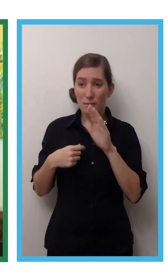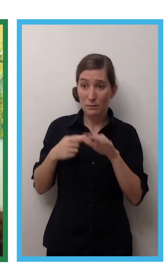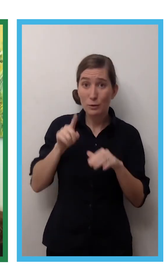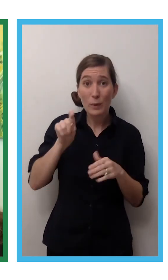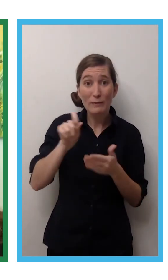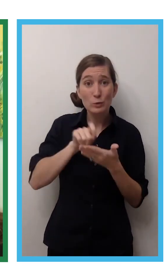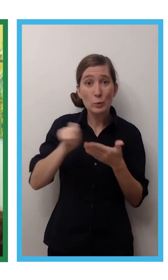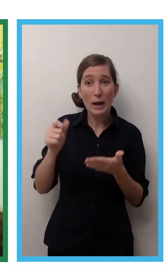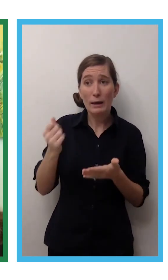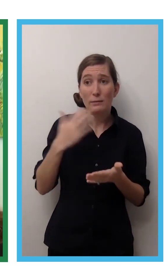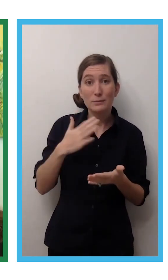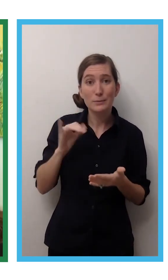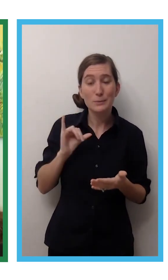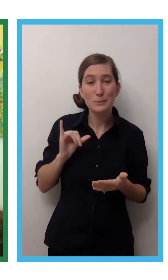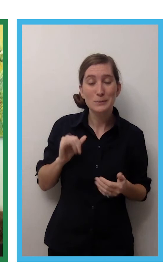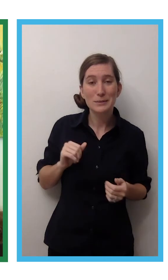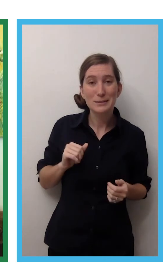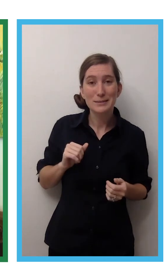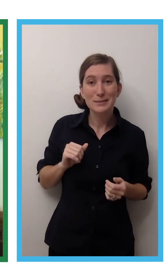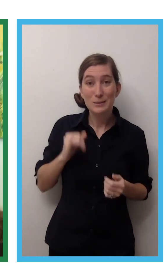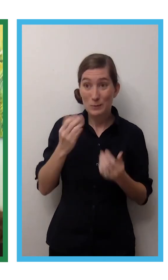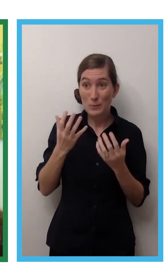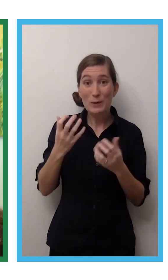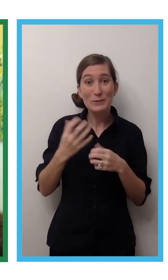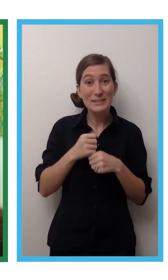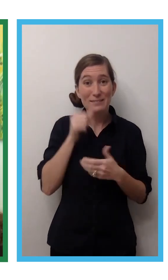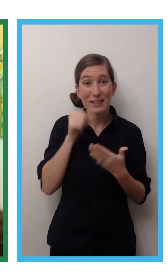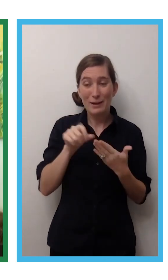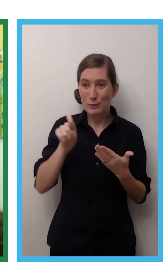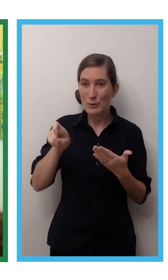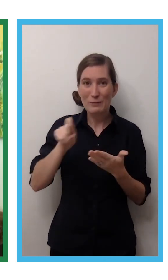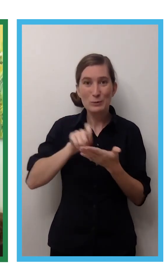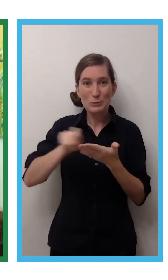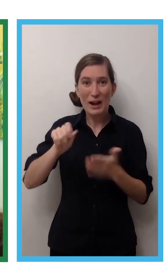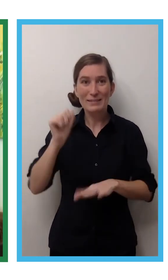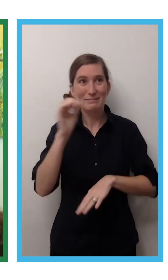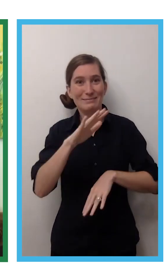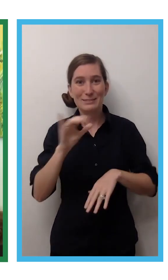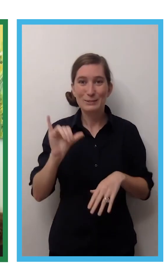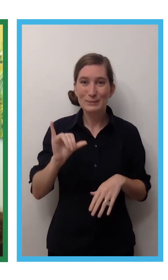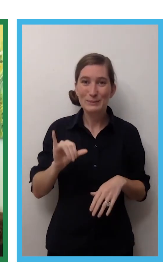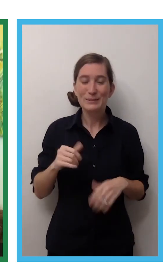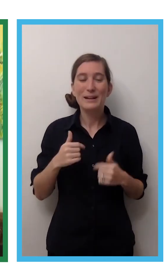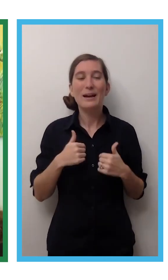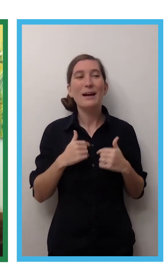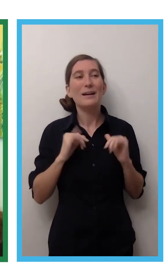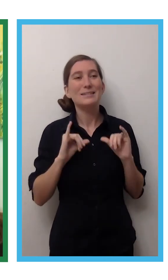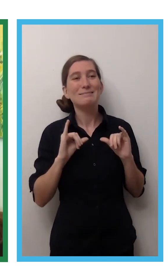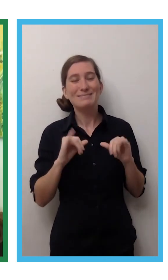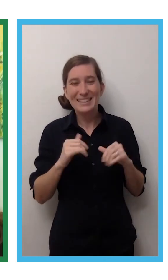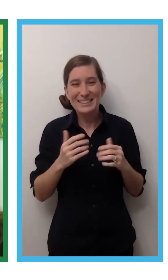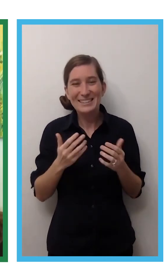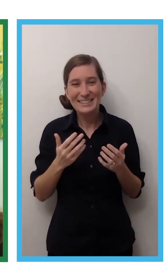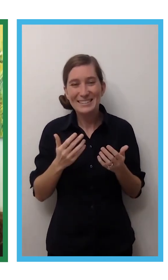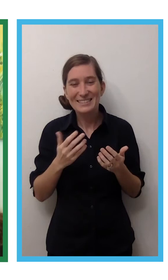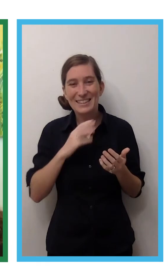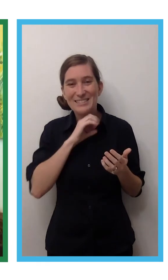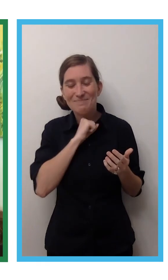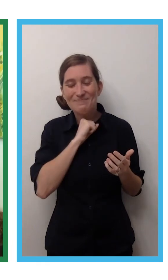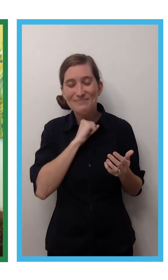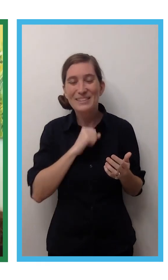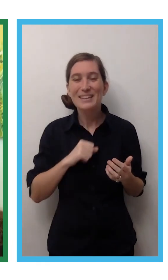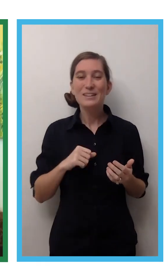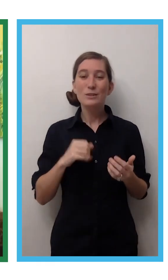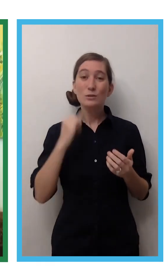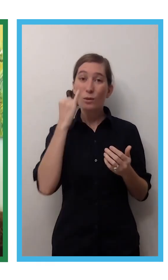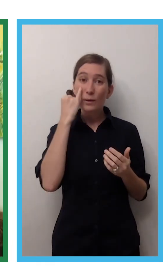I think if you're interested in results, you need to participate in the process. If you're not interested, or if